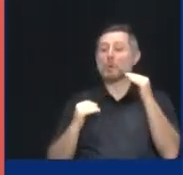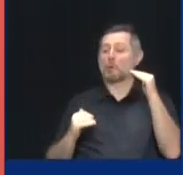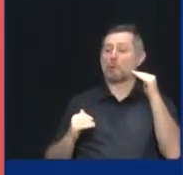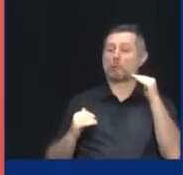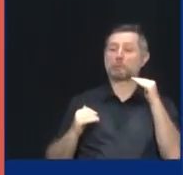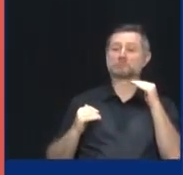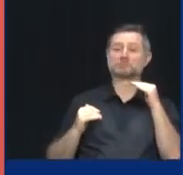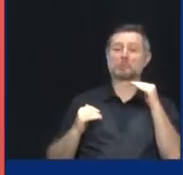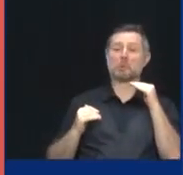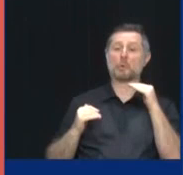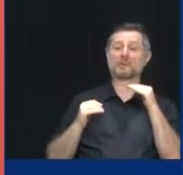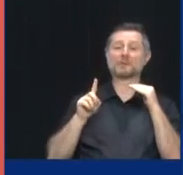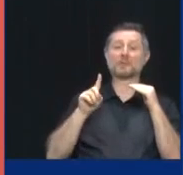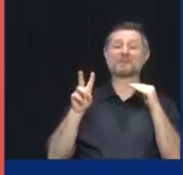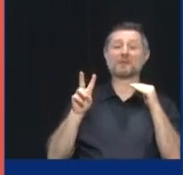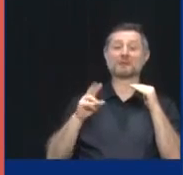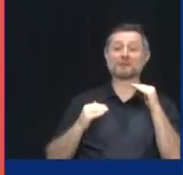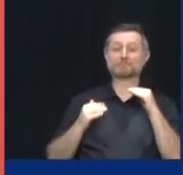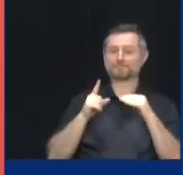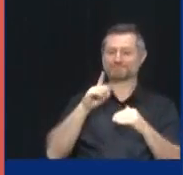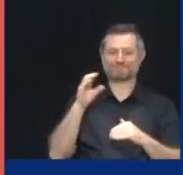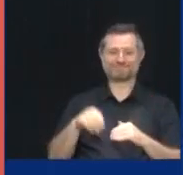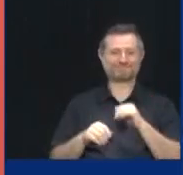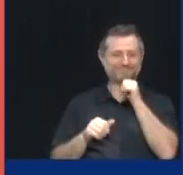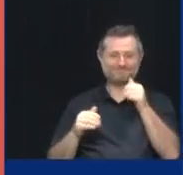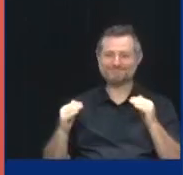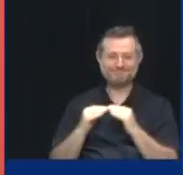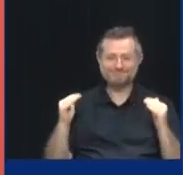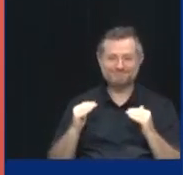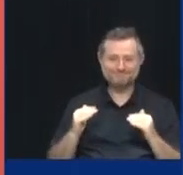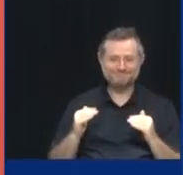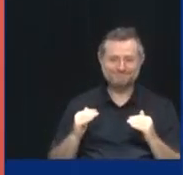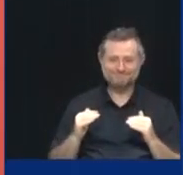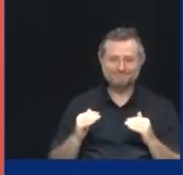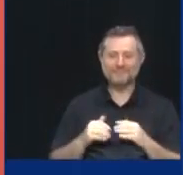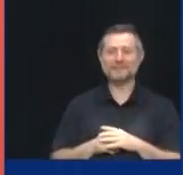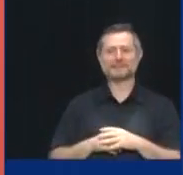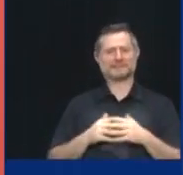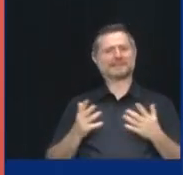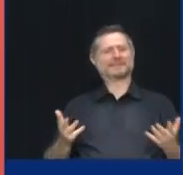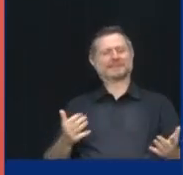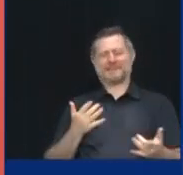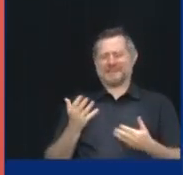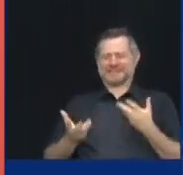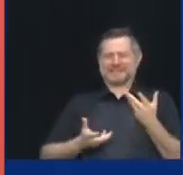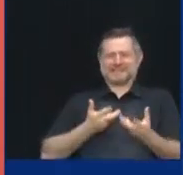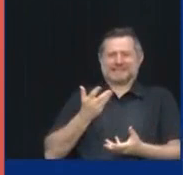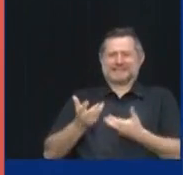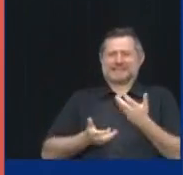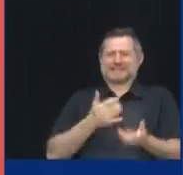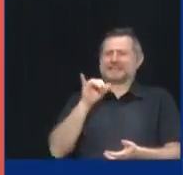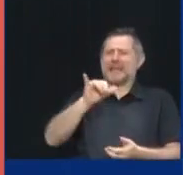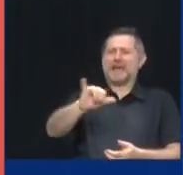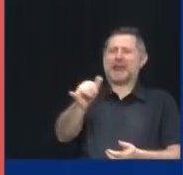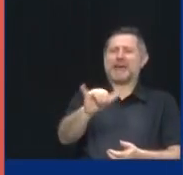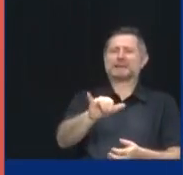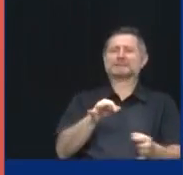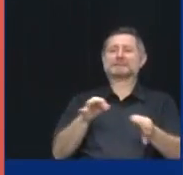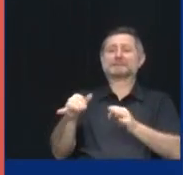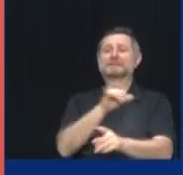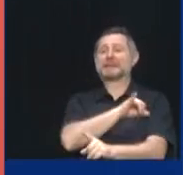exactly marriage. Not full equality. It was like saying, you are